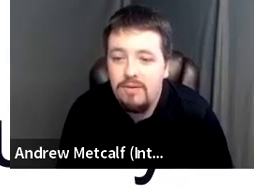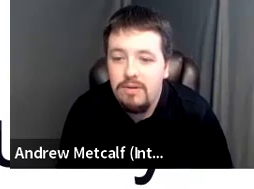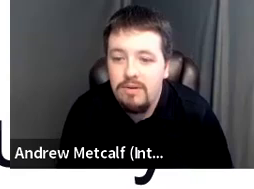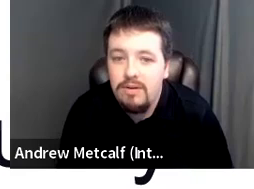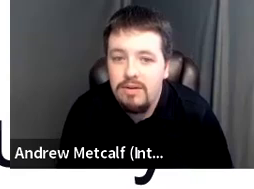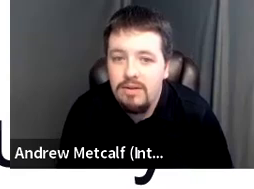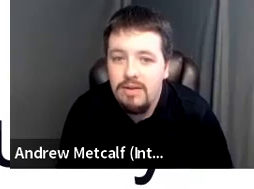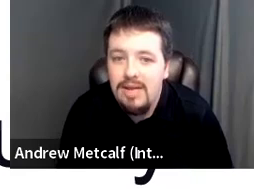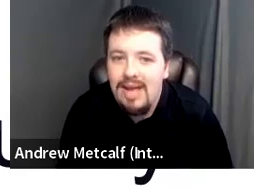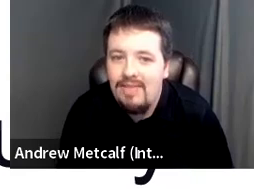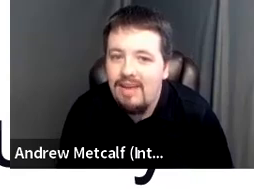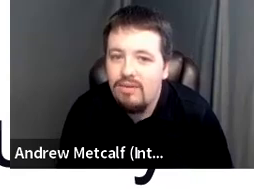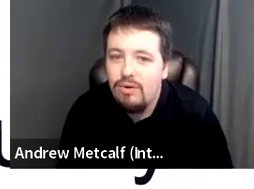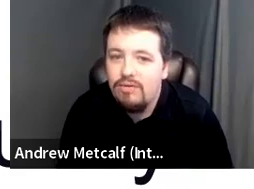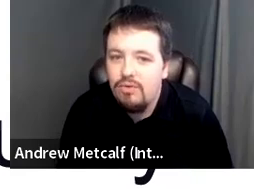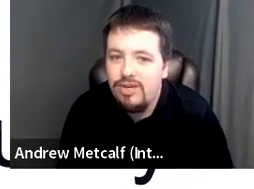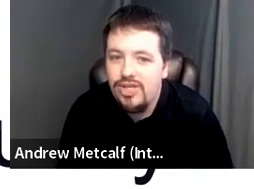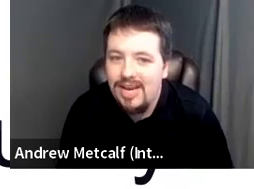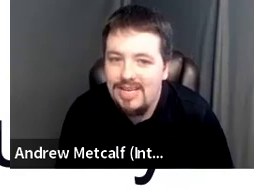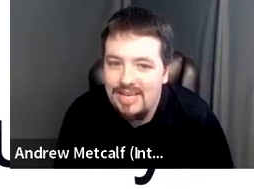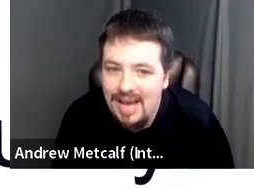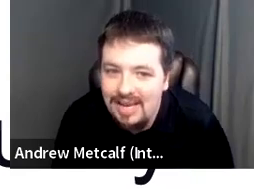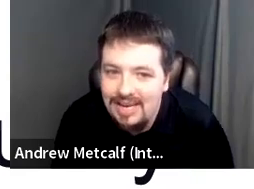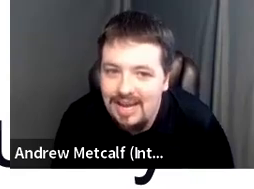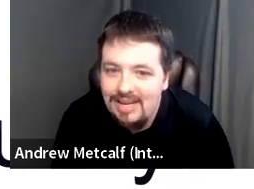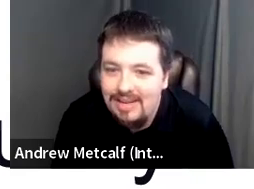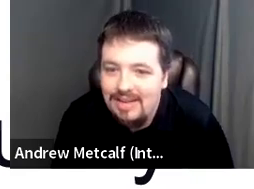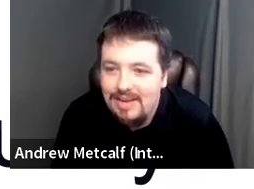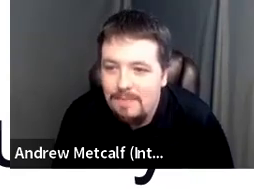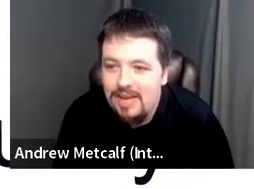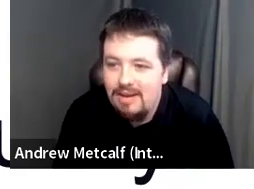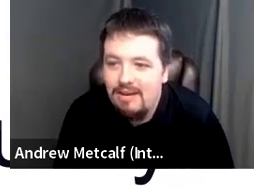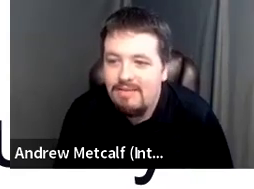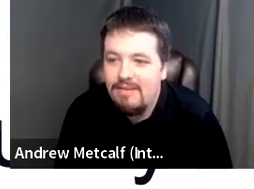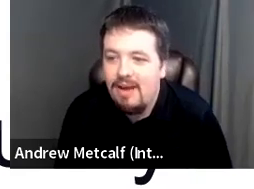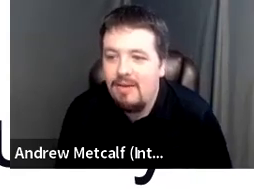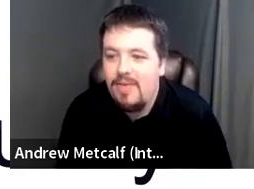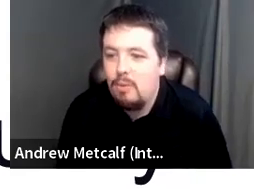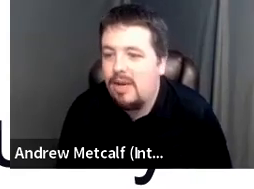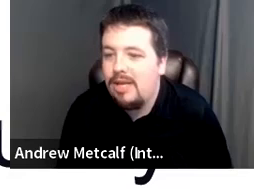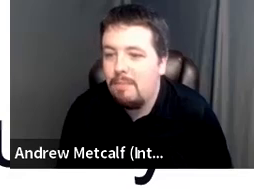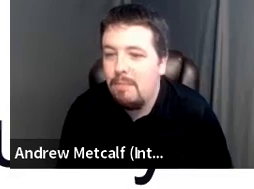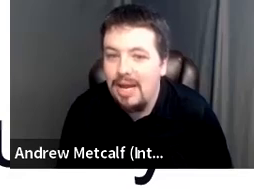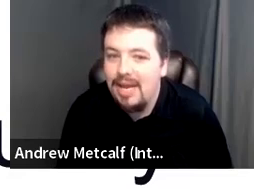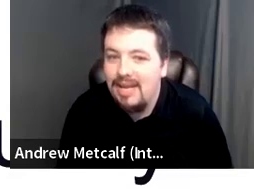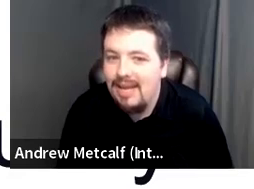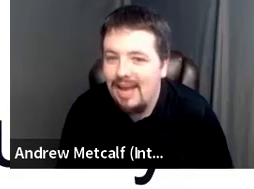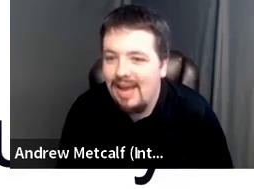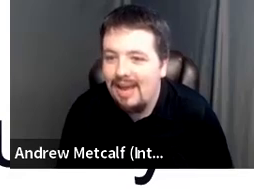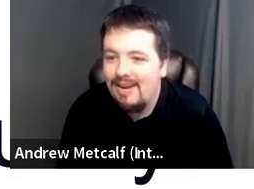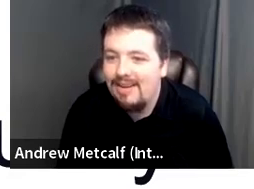school. And they sort of rejected Gallaudet because they wanted